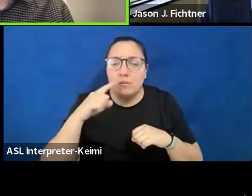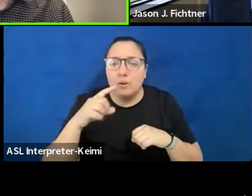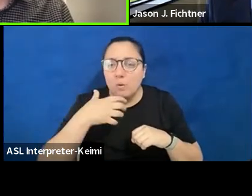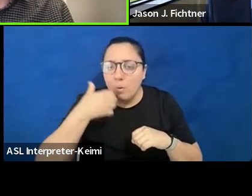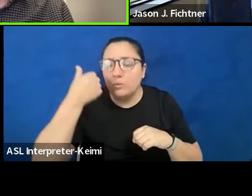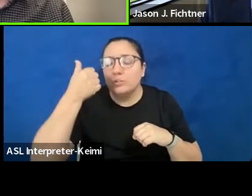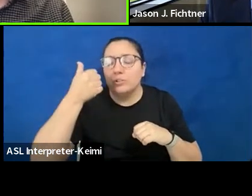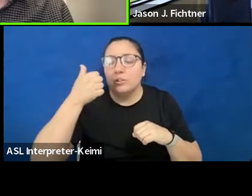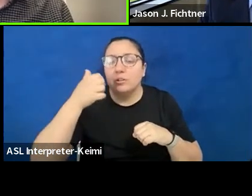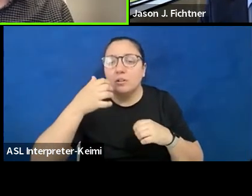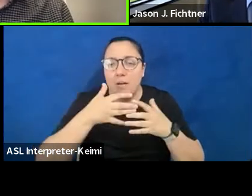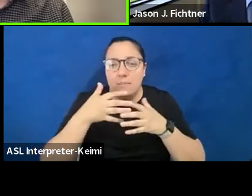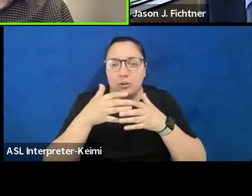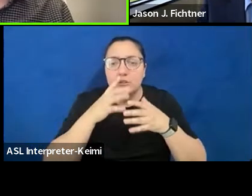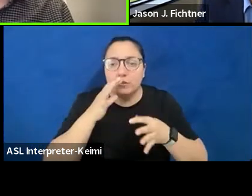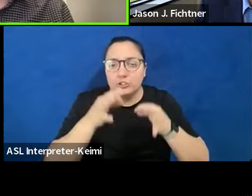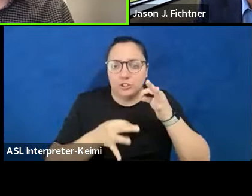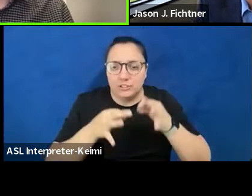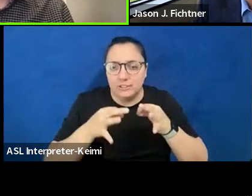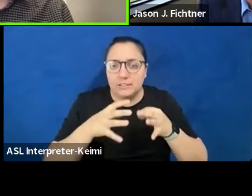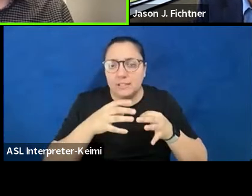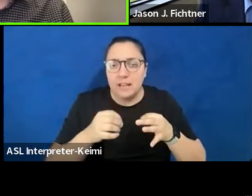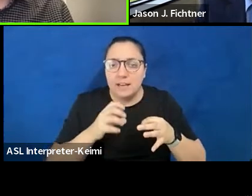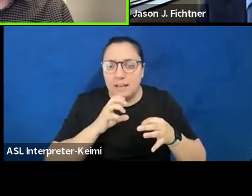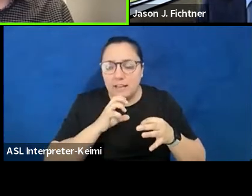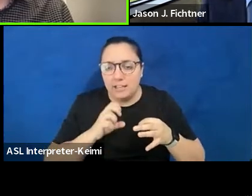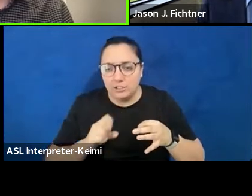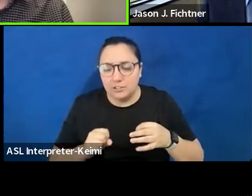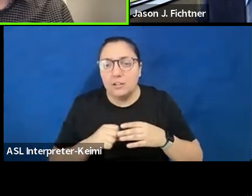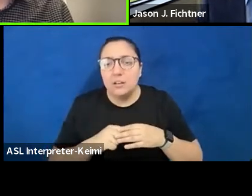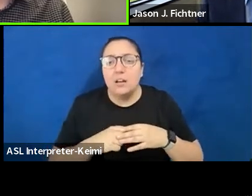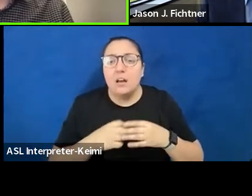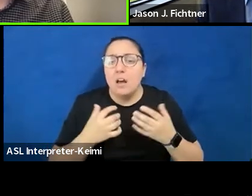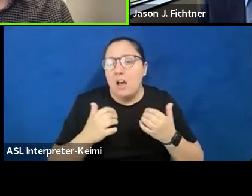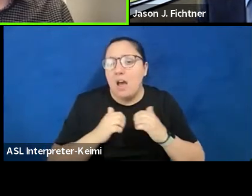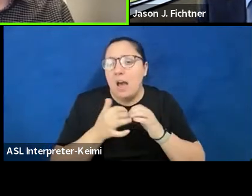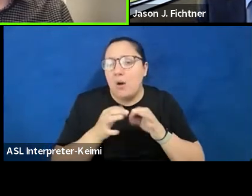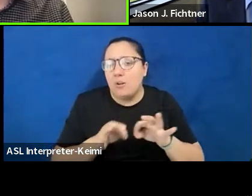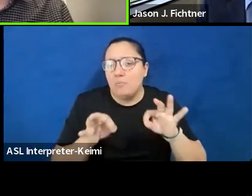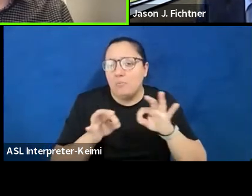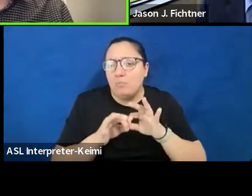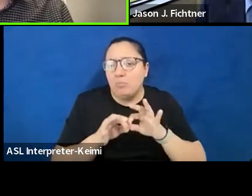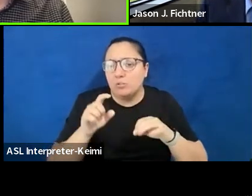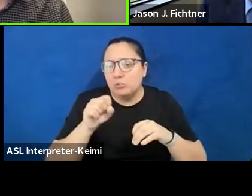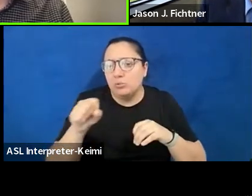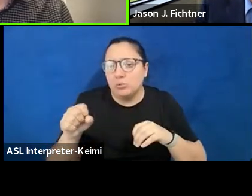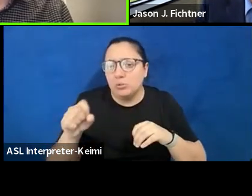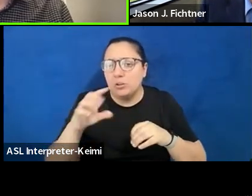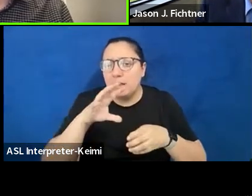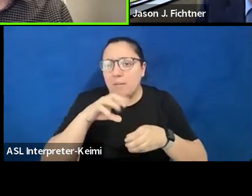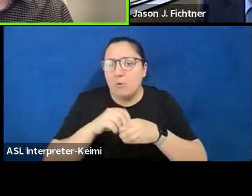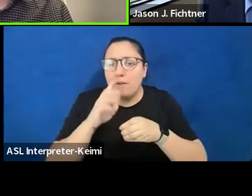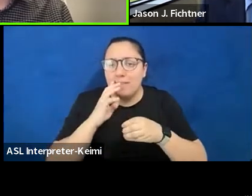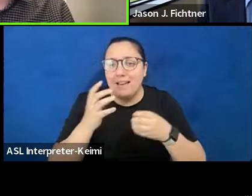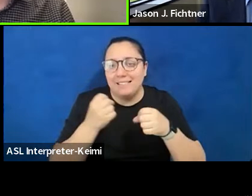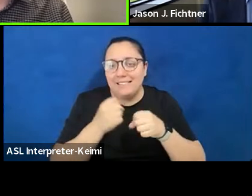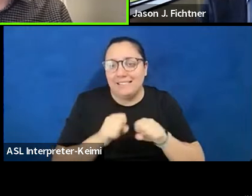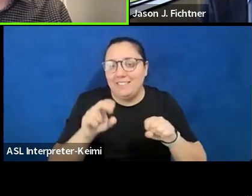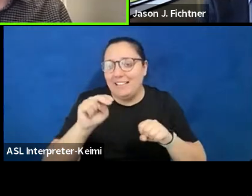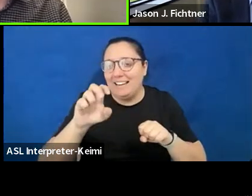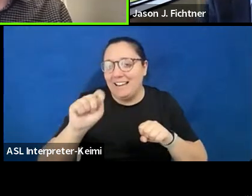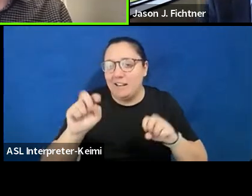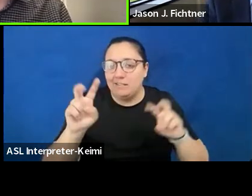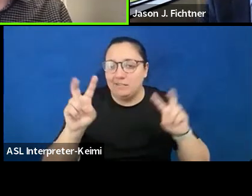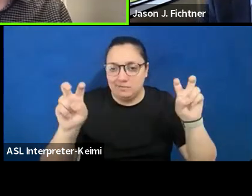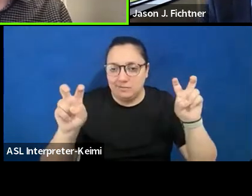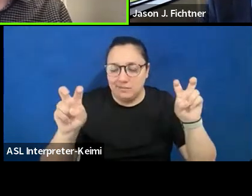Justice and Aging. How important is Social Security as part of the safety net and suite of programs that